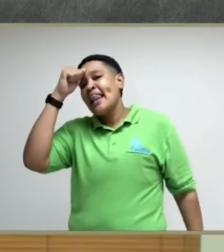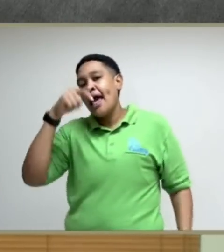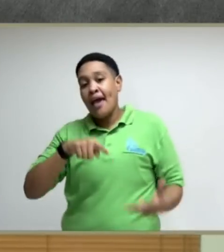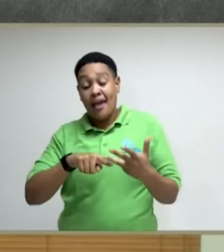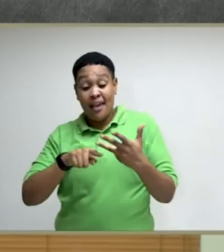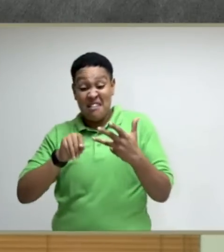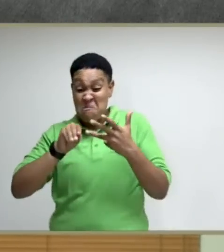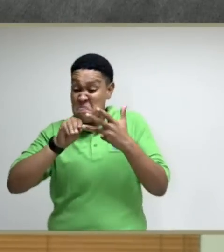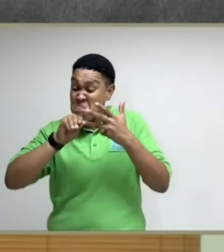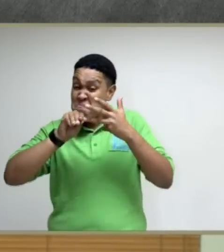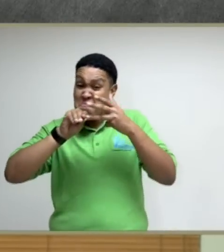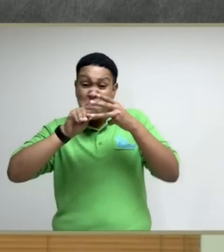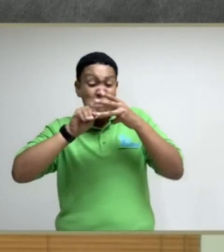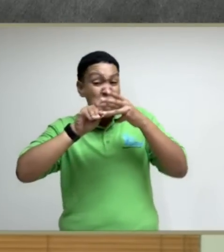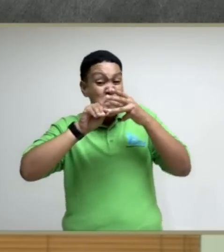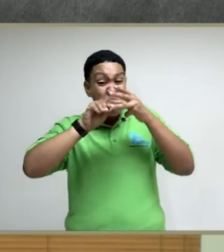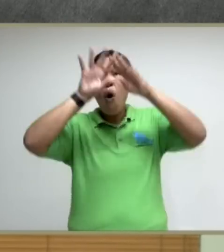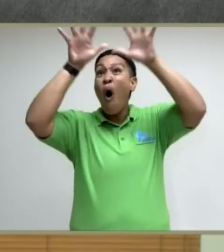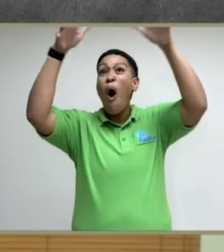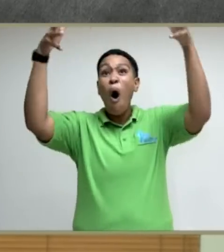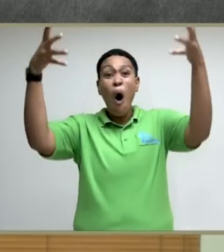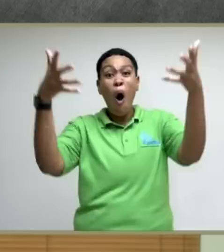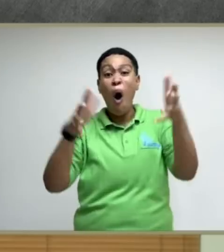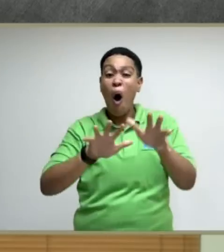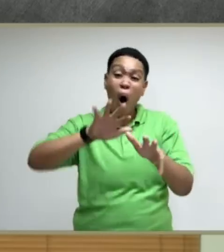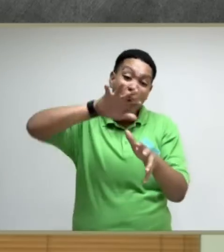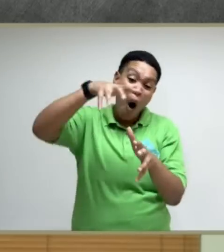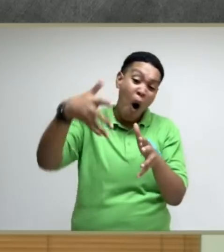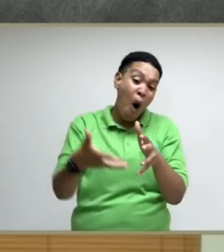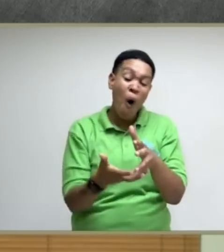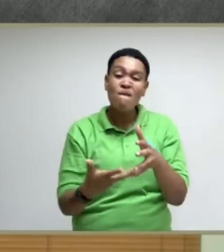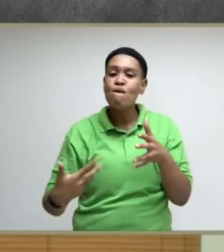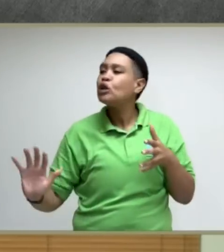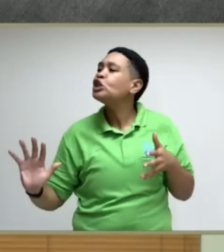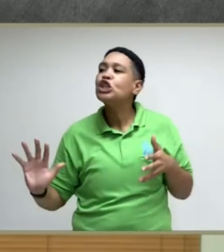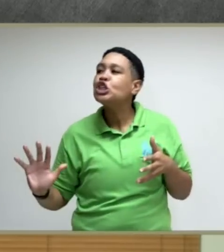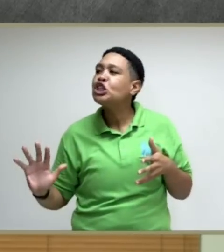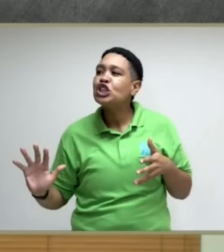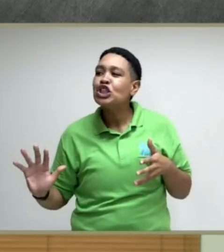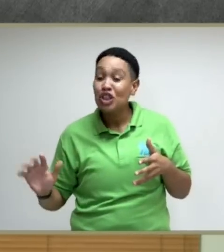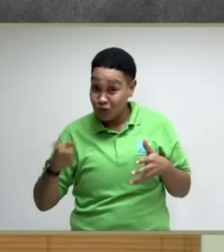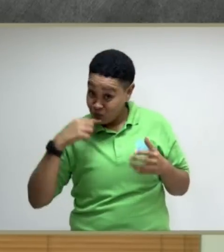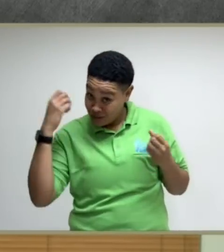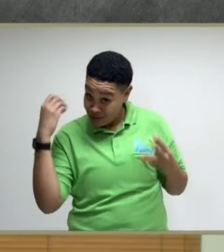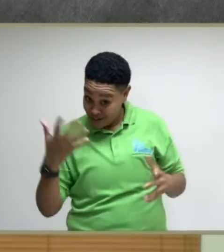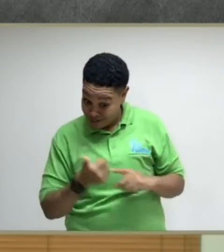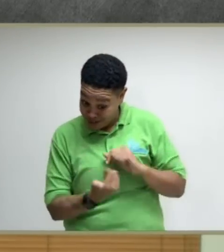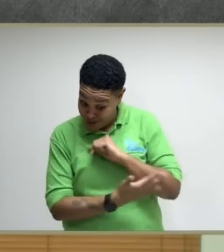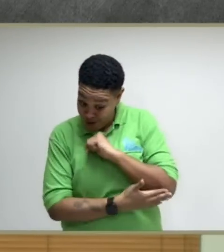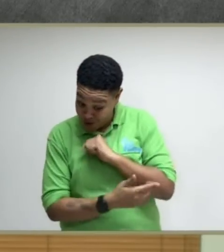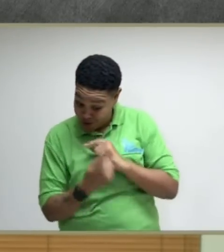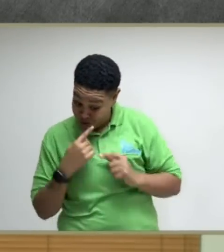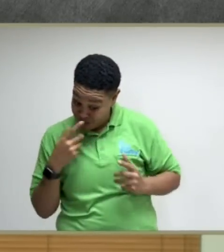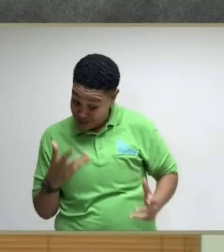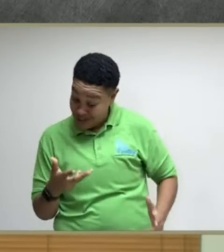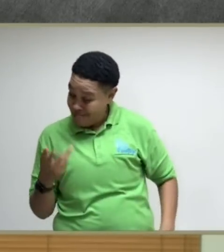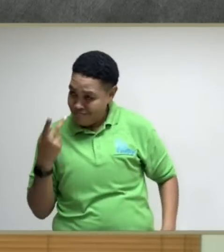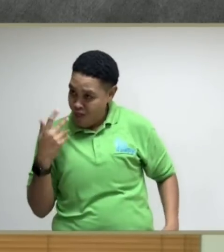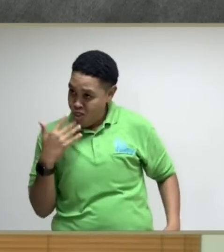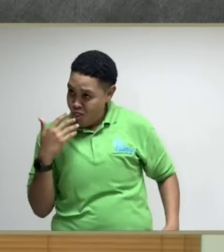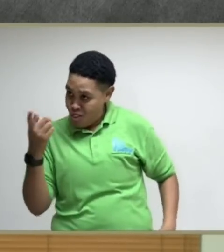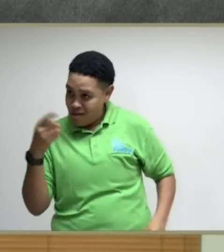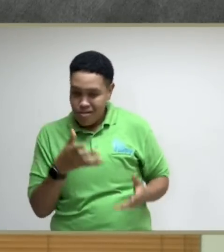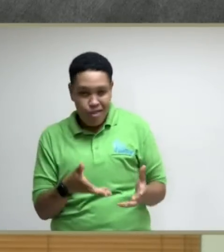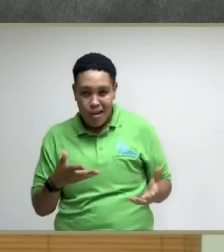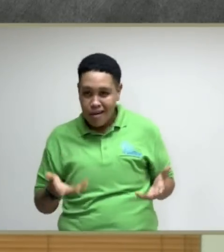to right across the world, and several countries are now, this is a major variant that is in those in